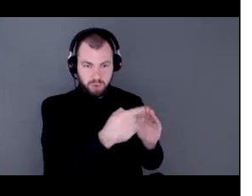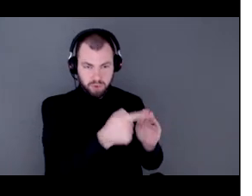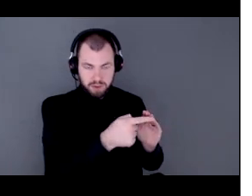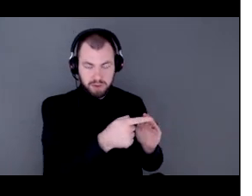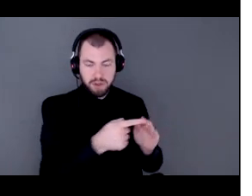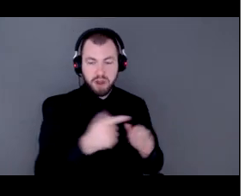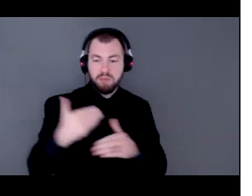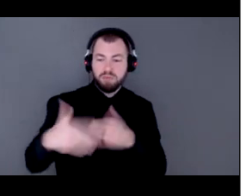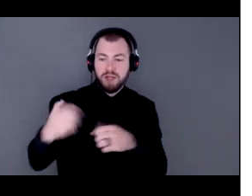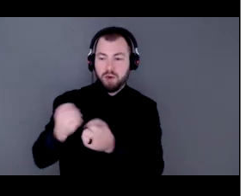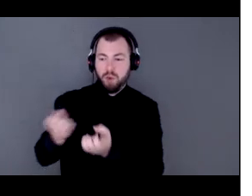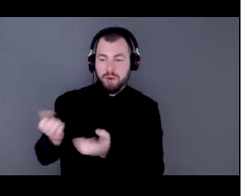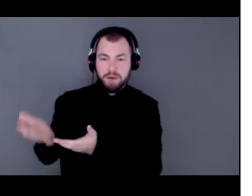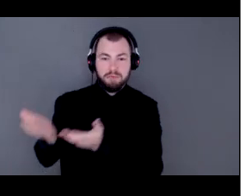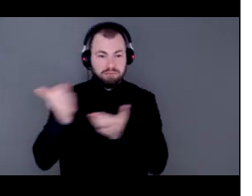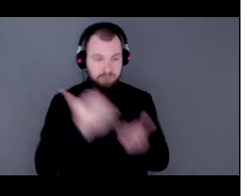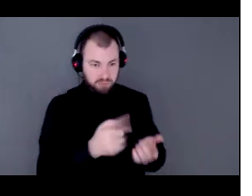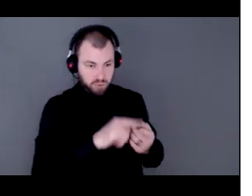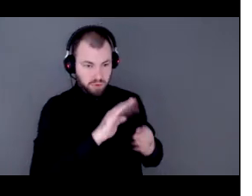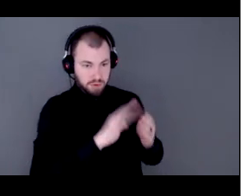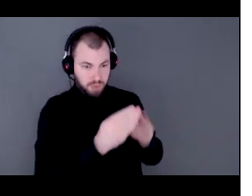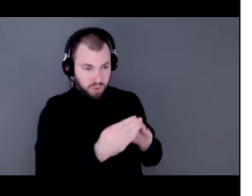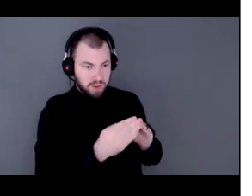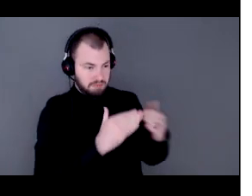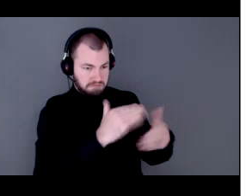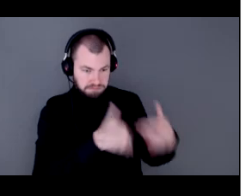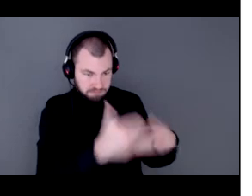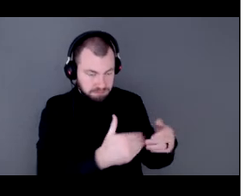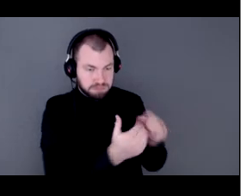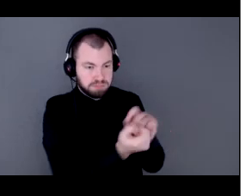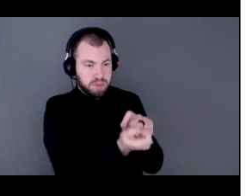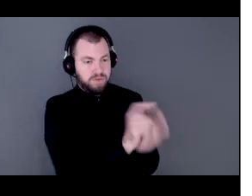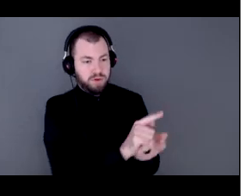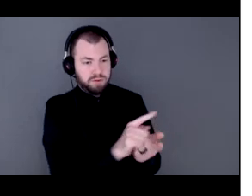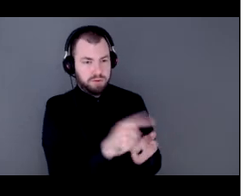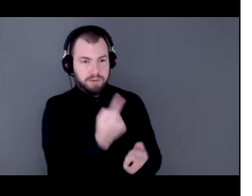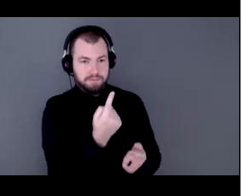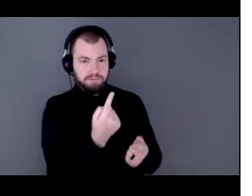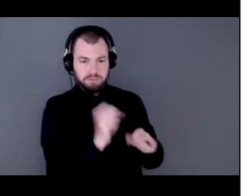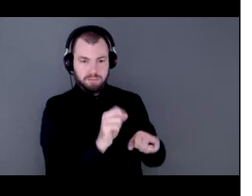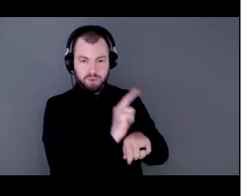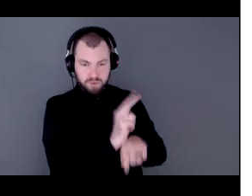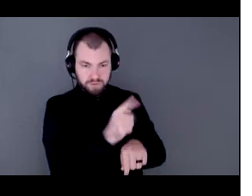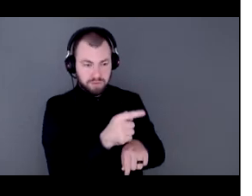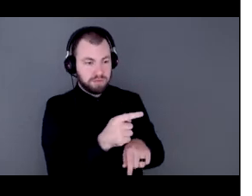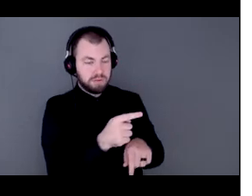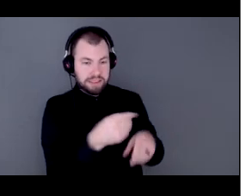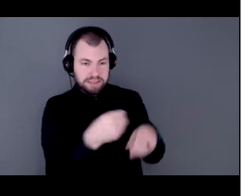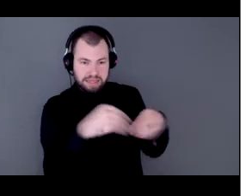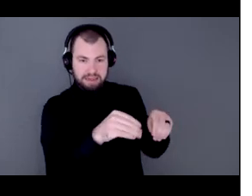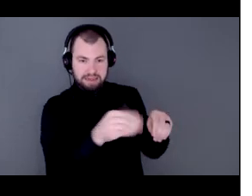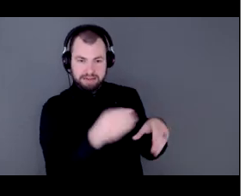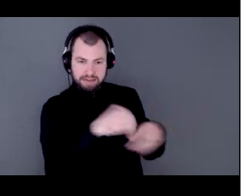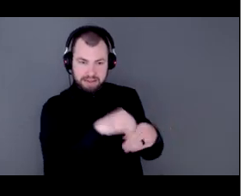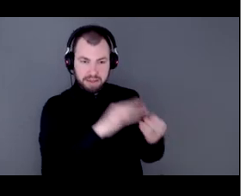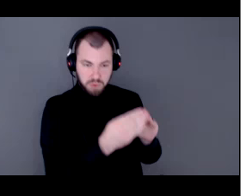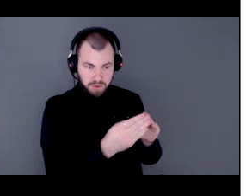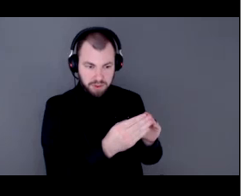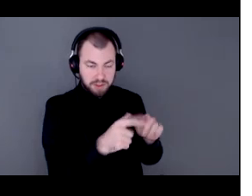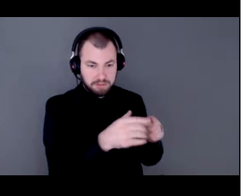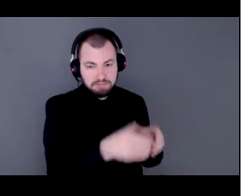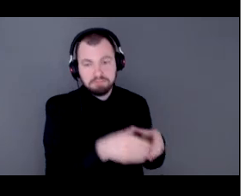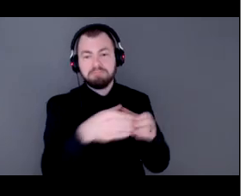to the community, process it there, convert it into something useful, sell it in that community, and then move to the next community.